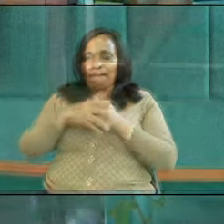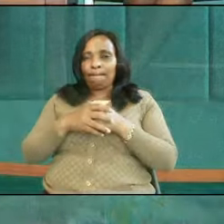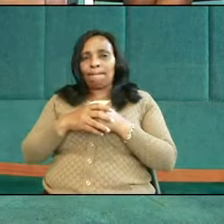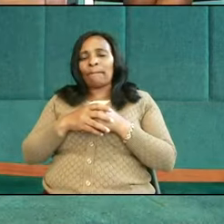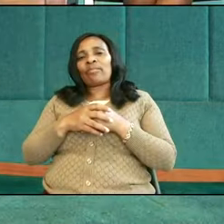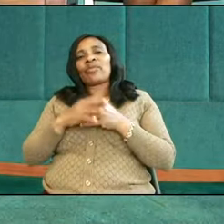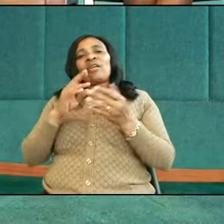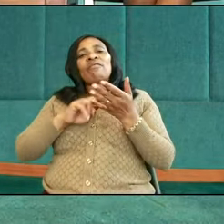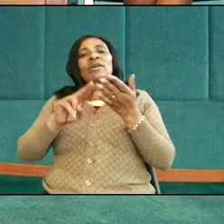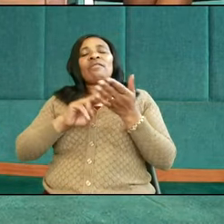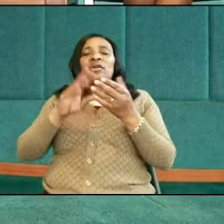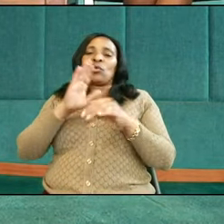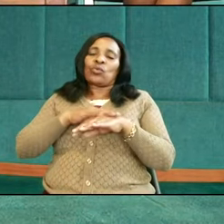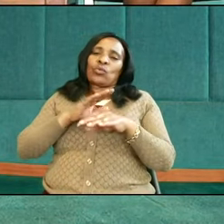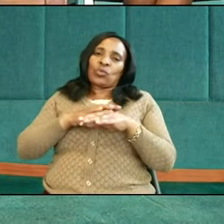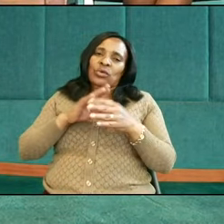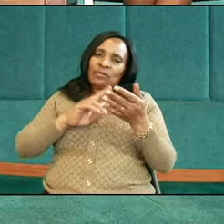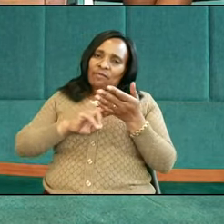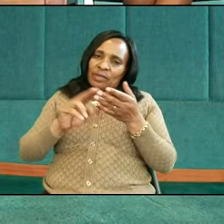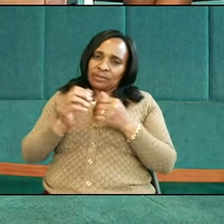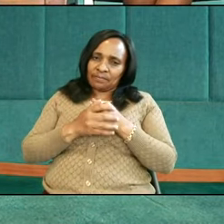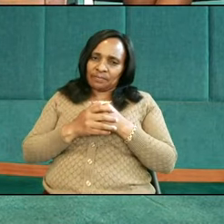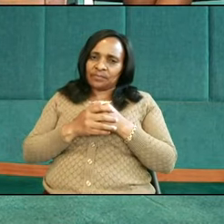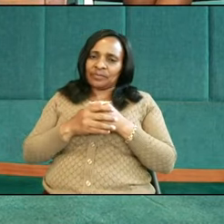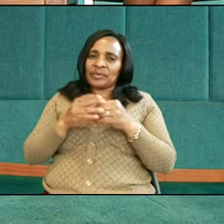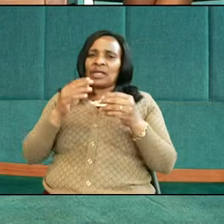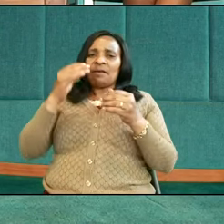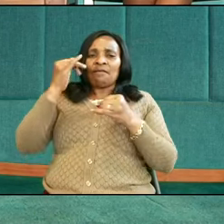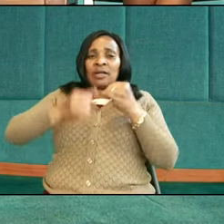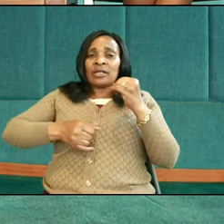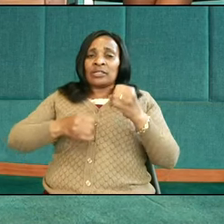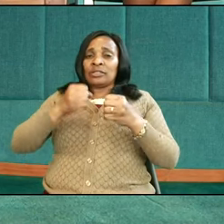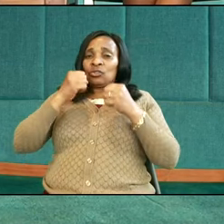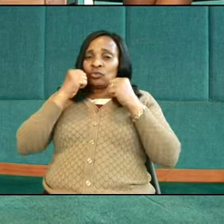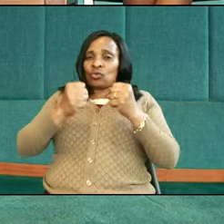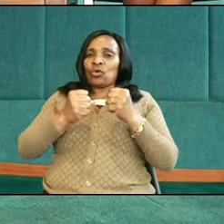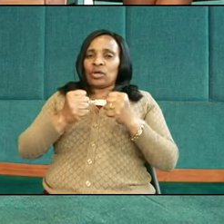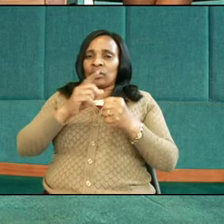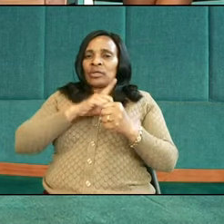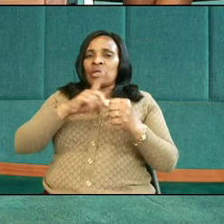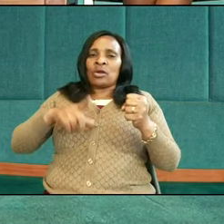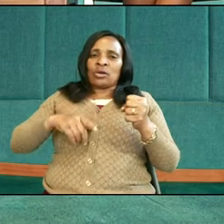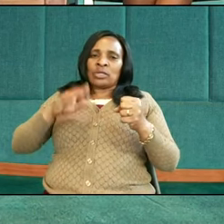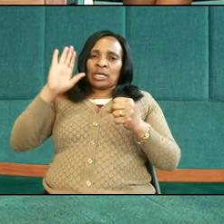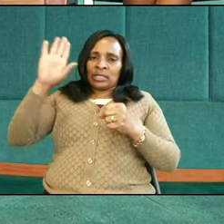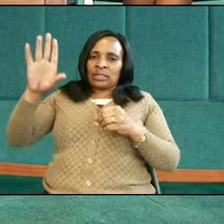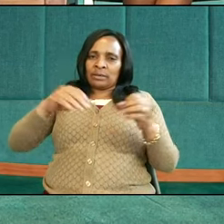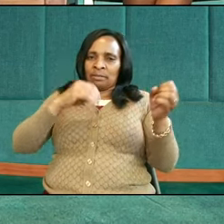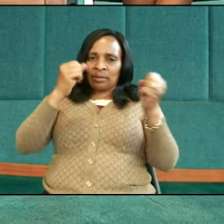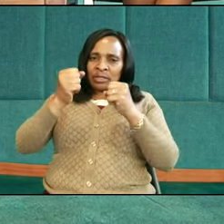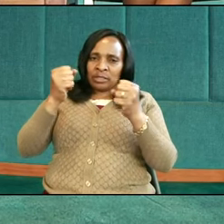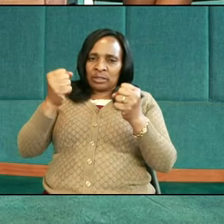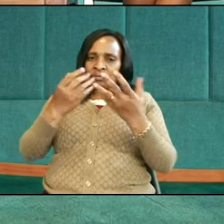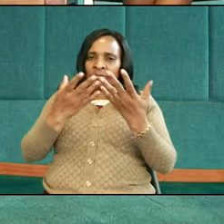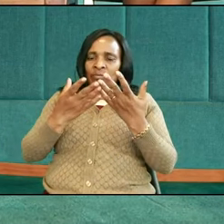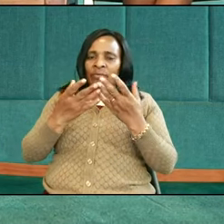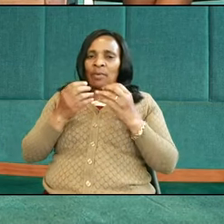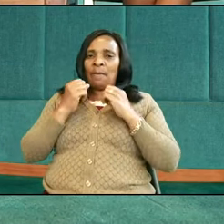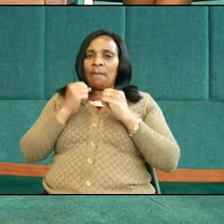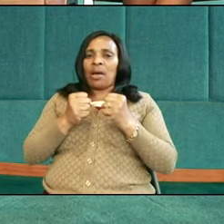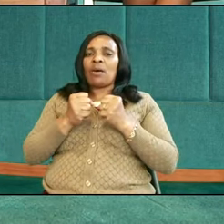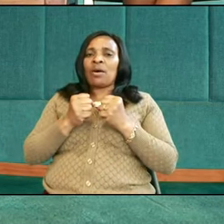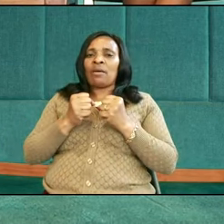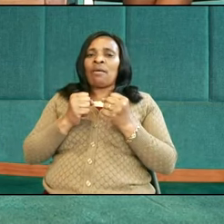That's a very good verse. That's a very good verse. It says, finally, be strong in the Lord and in his mighty power. Maybe you can assign us to read the